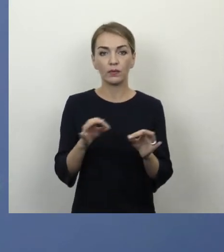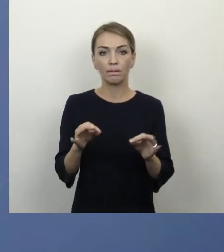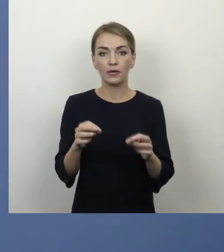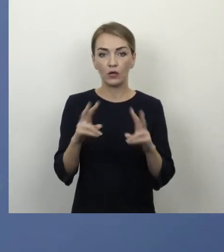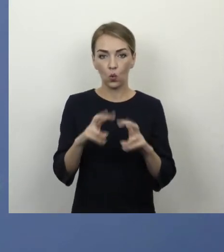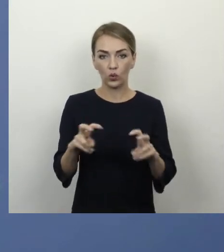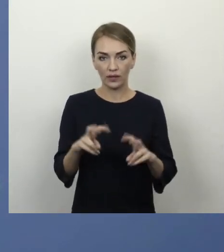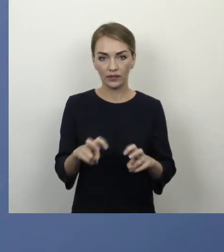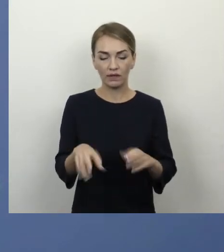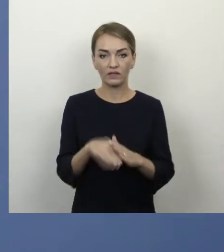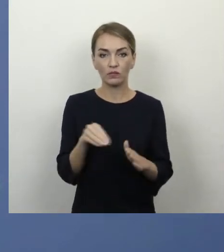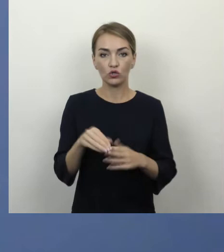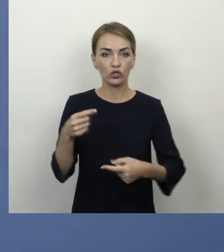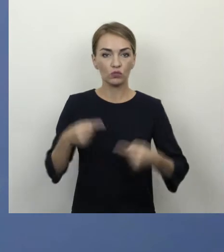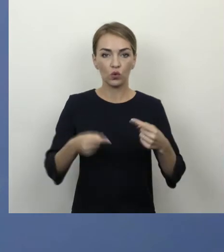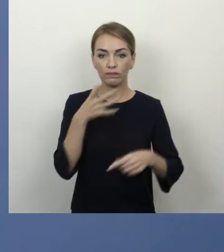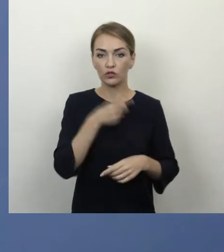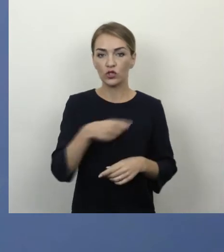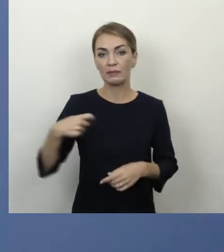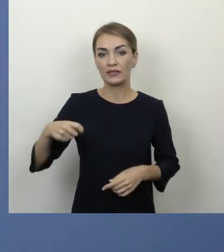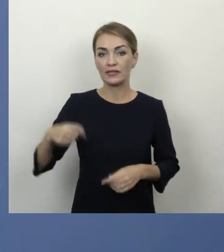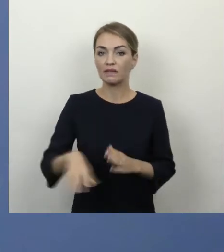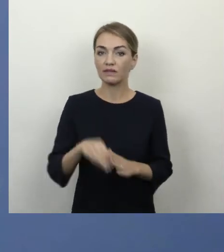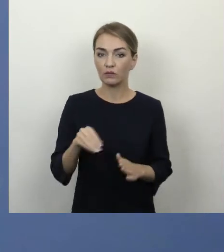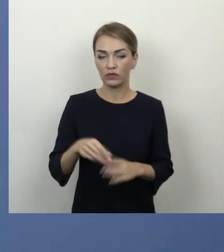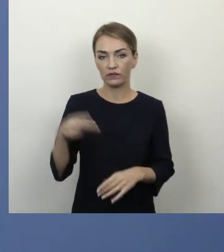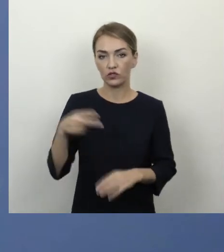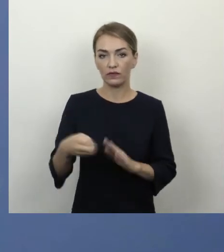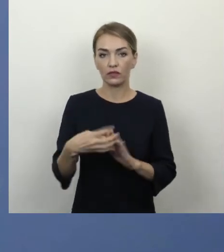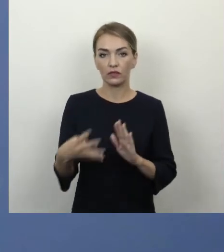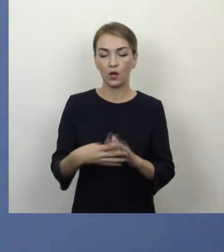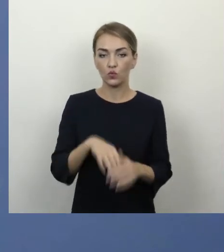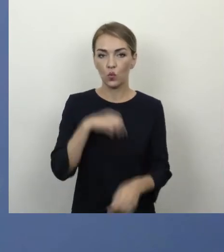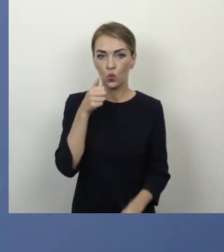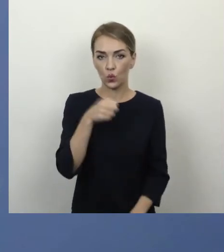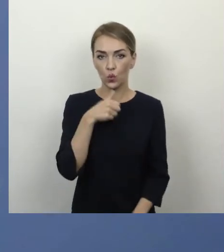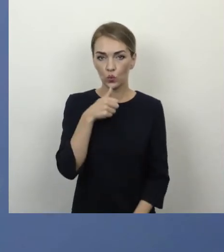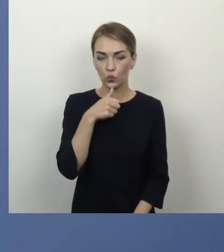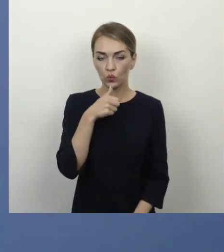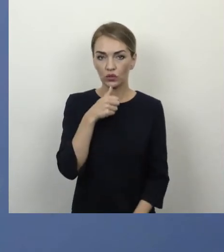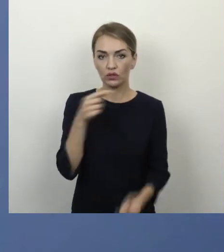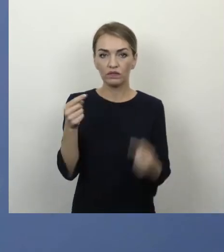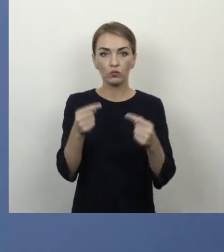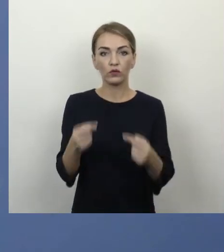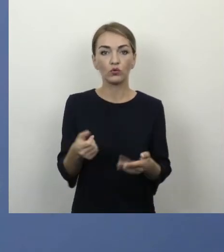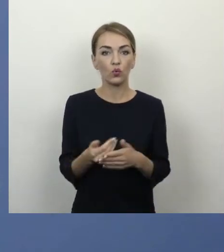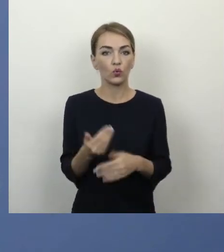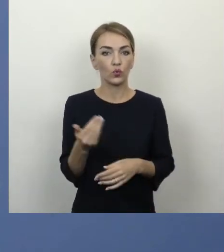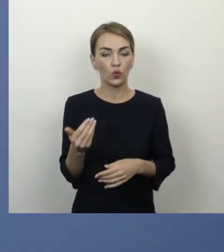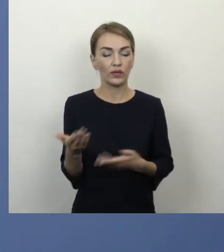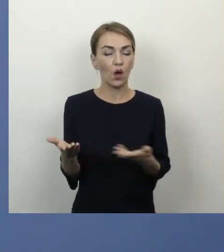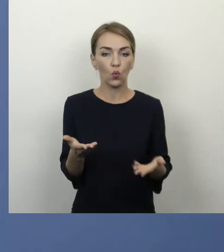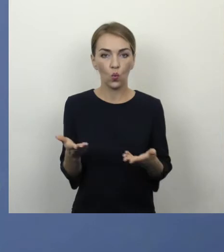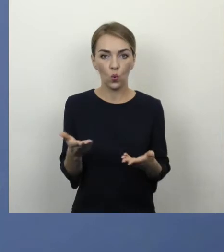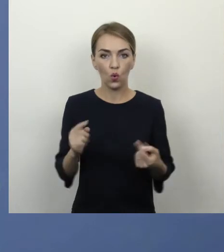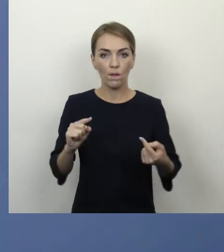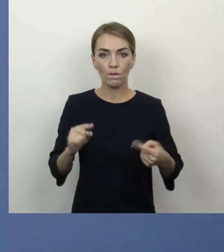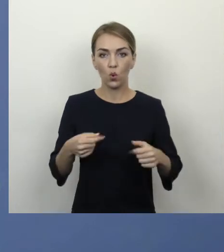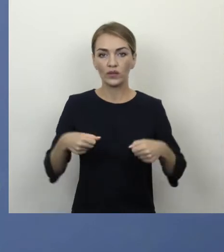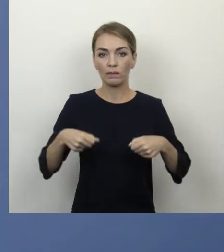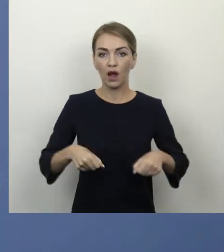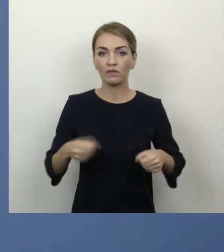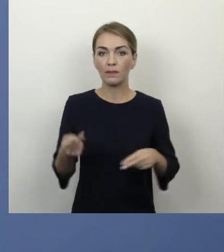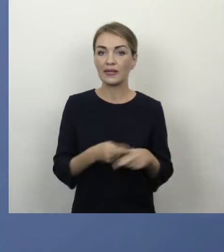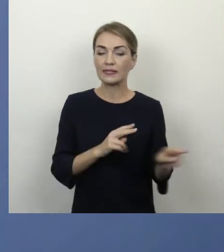Administrative Cassation Court developed their own definition formulated during the